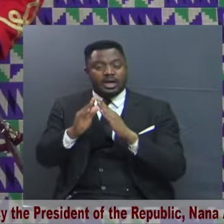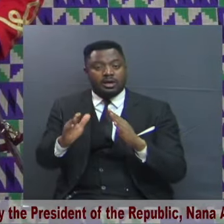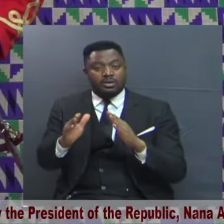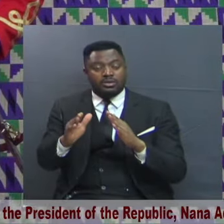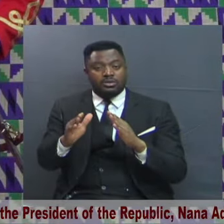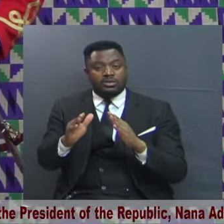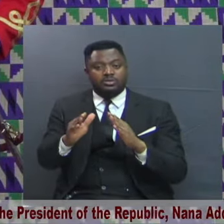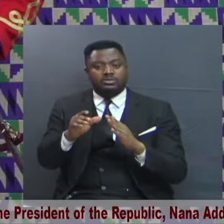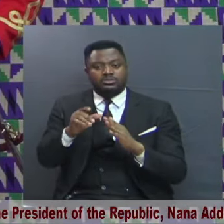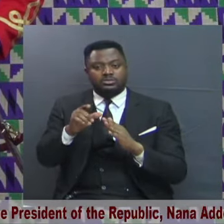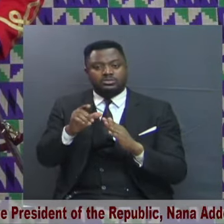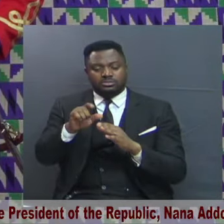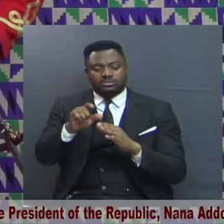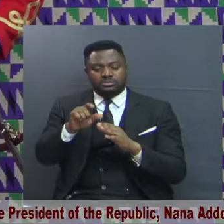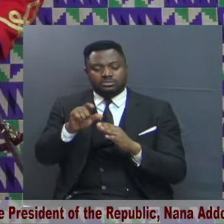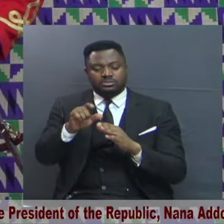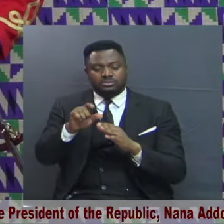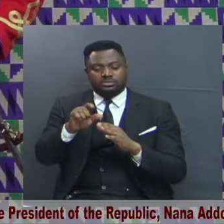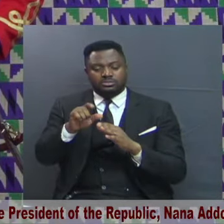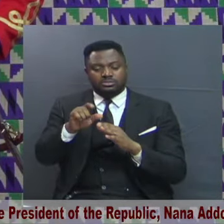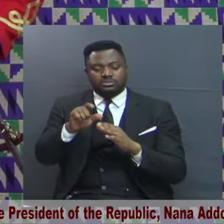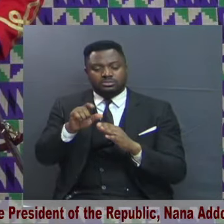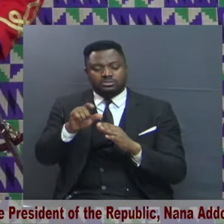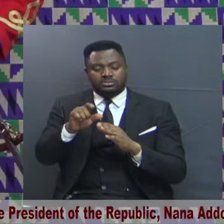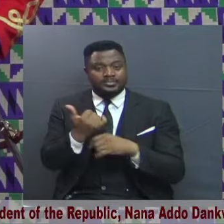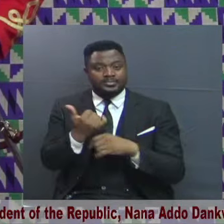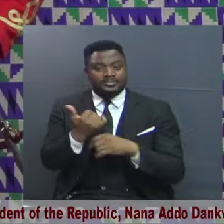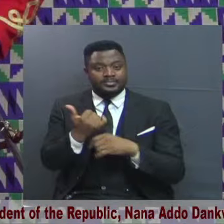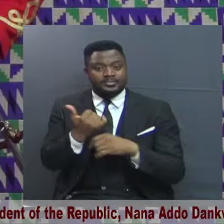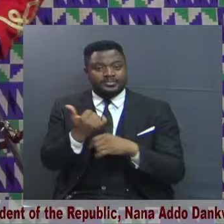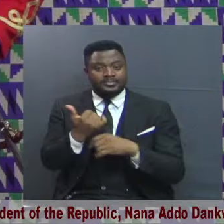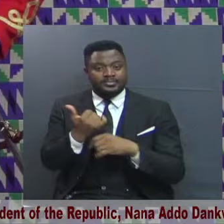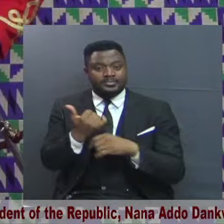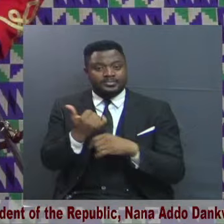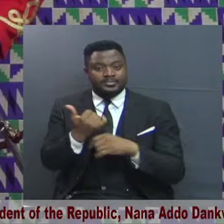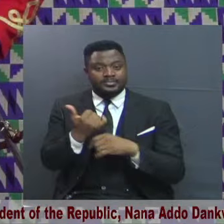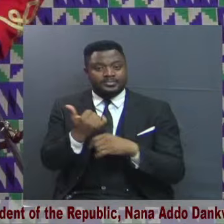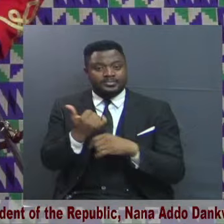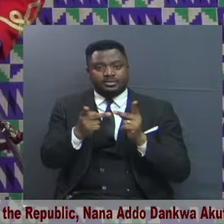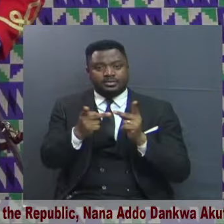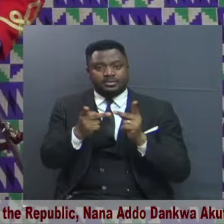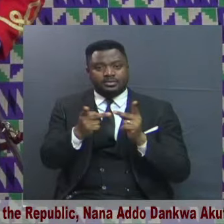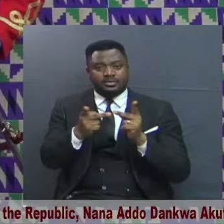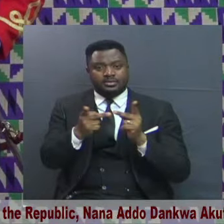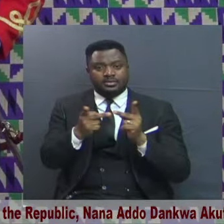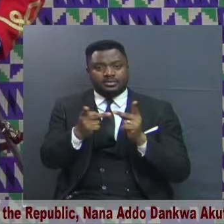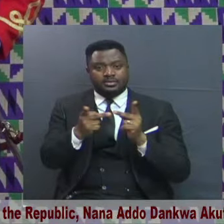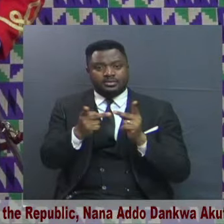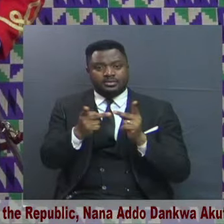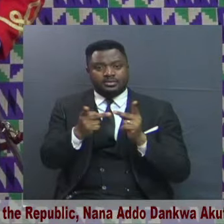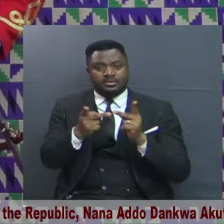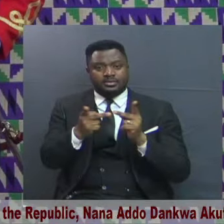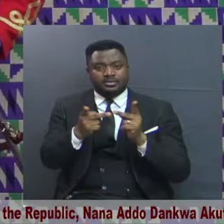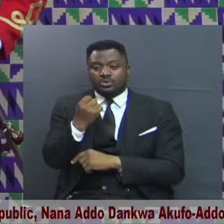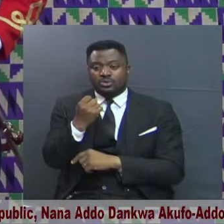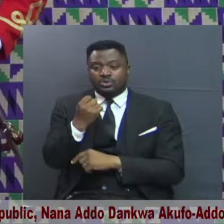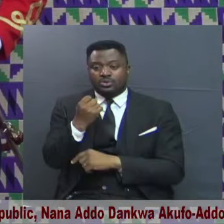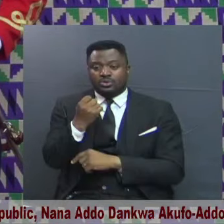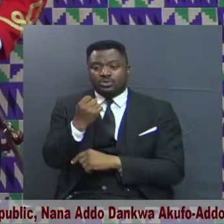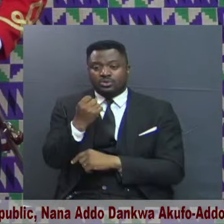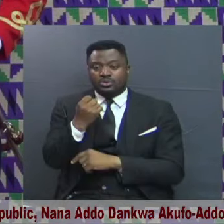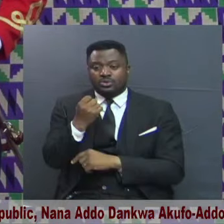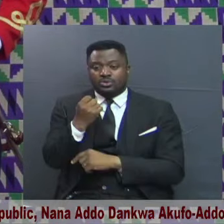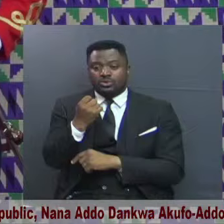successfully inaugurated and are in use at various sites around the country 12 completed